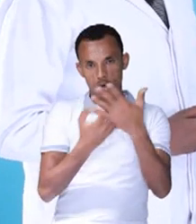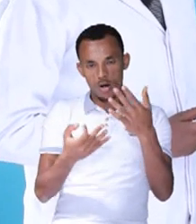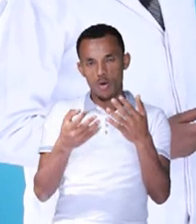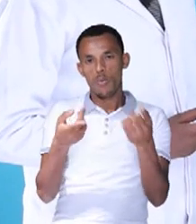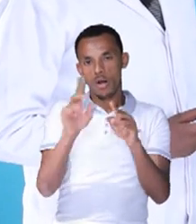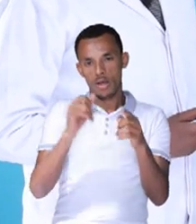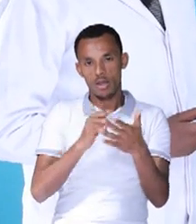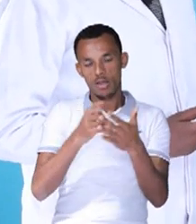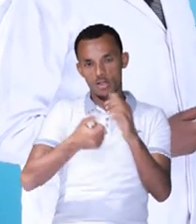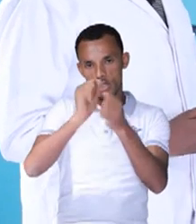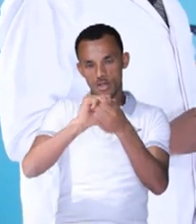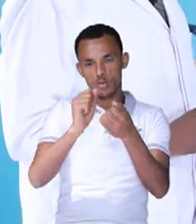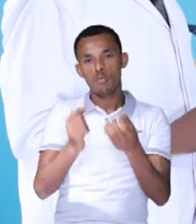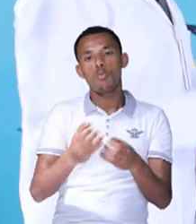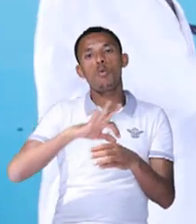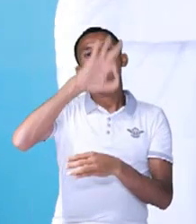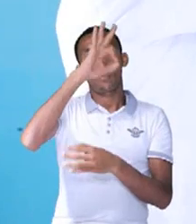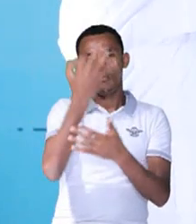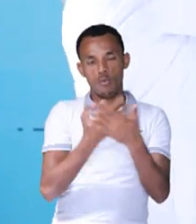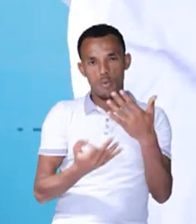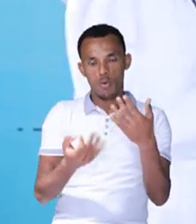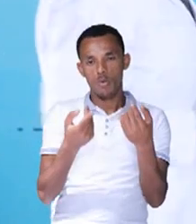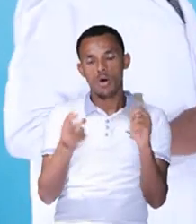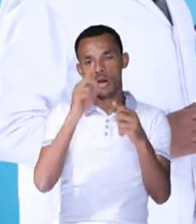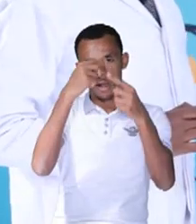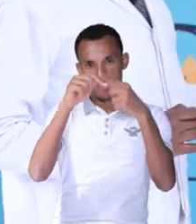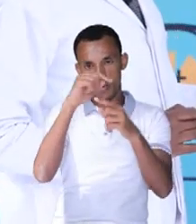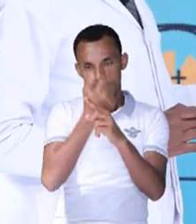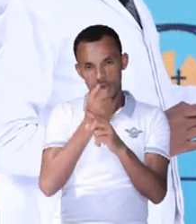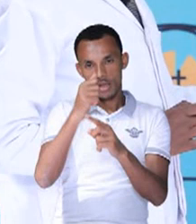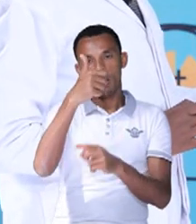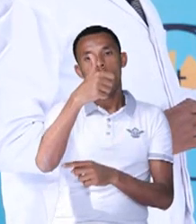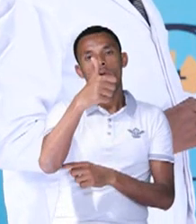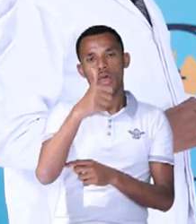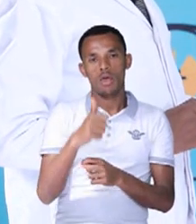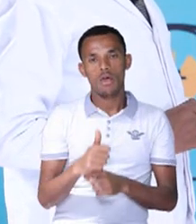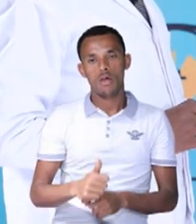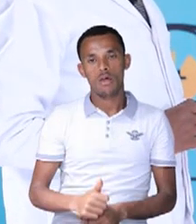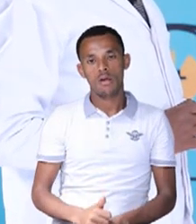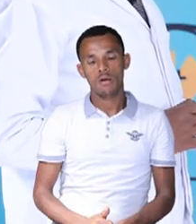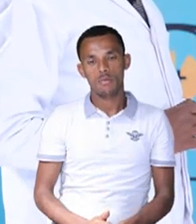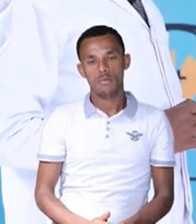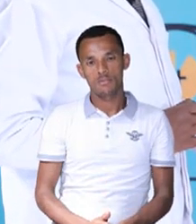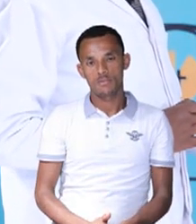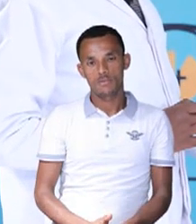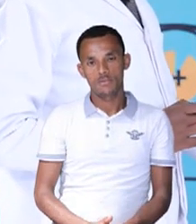it is changed to polar form. So when you are coming to exercise A,